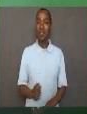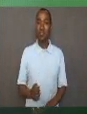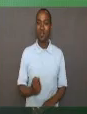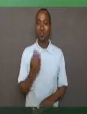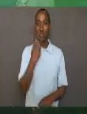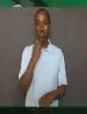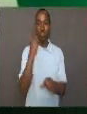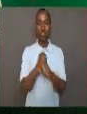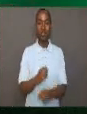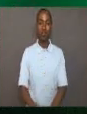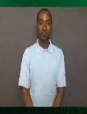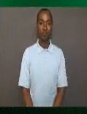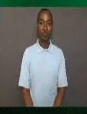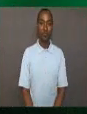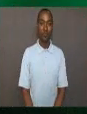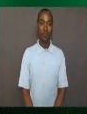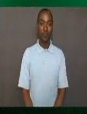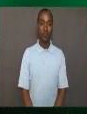luck.